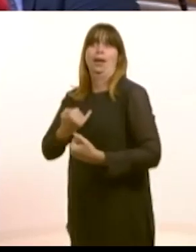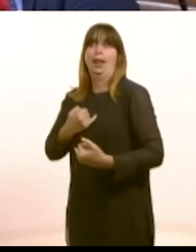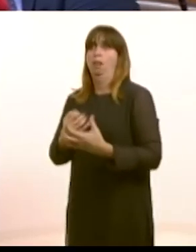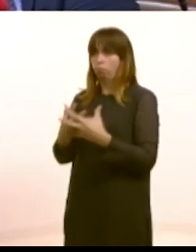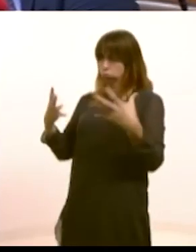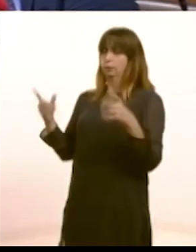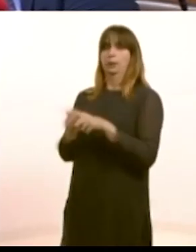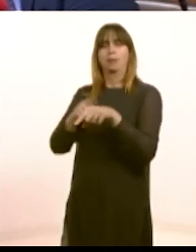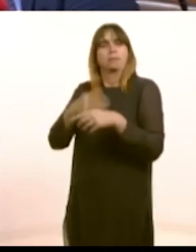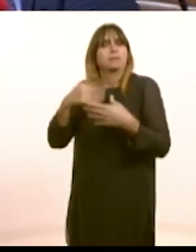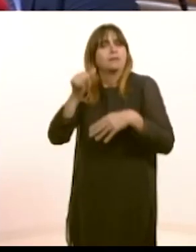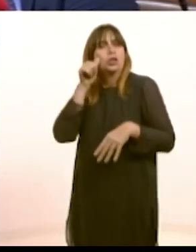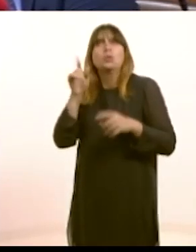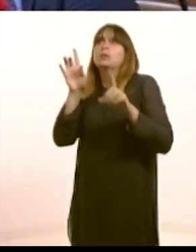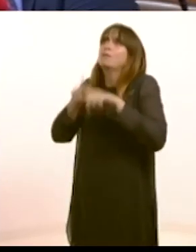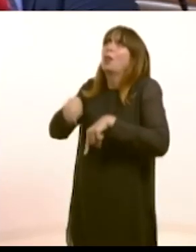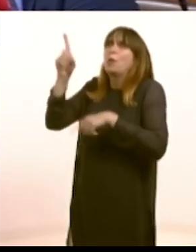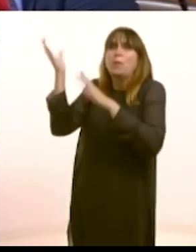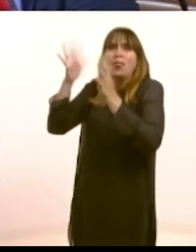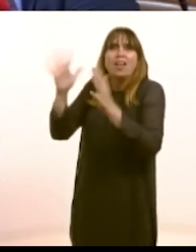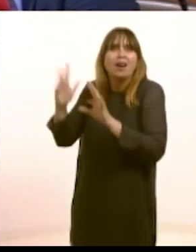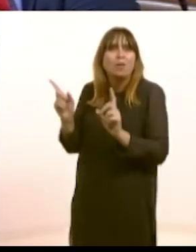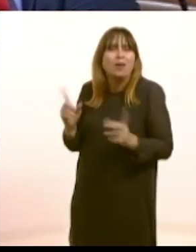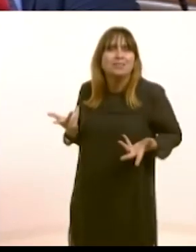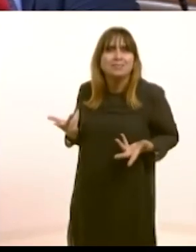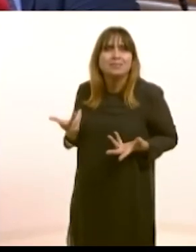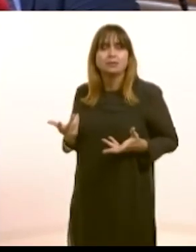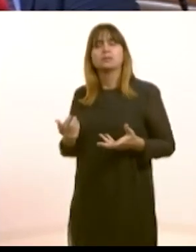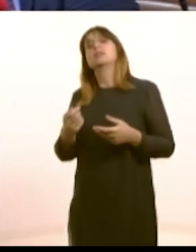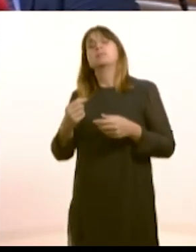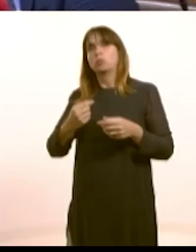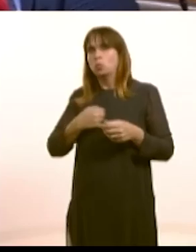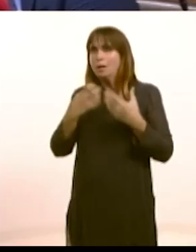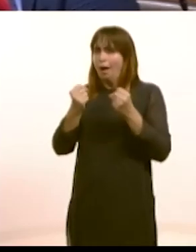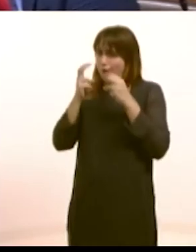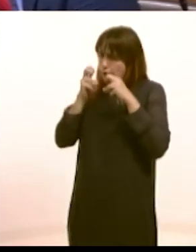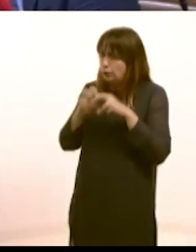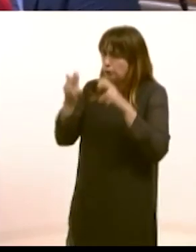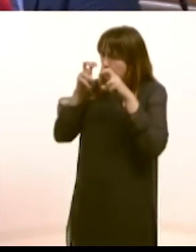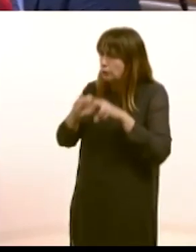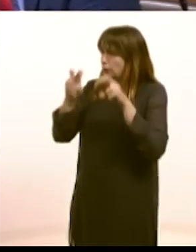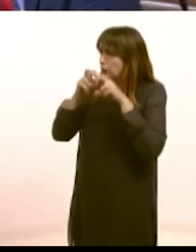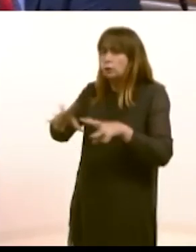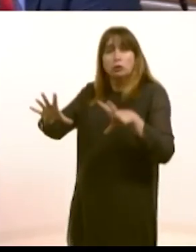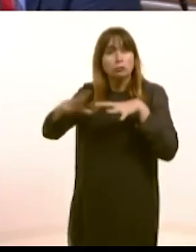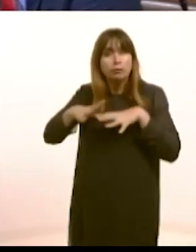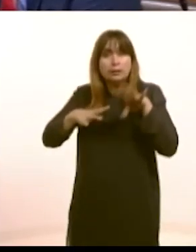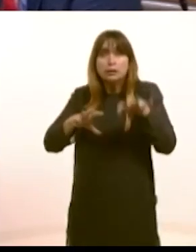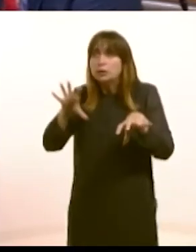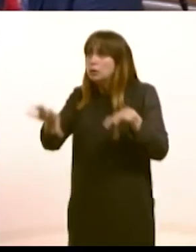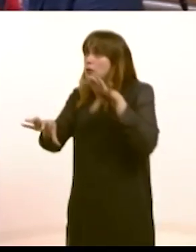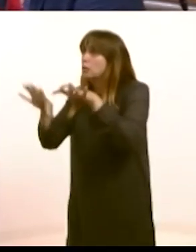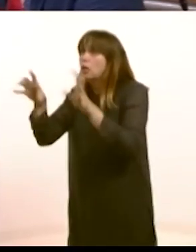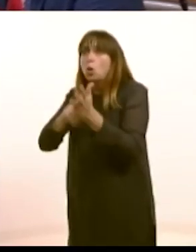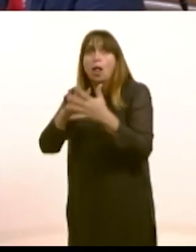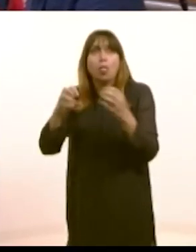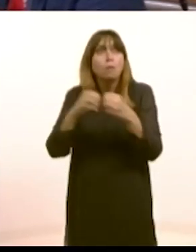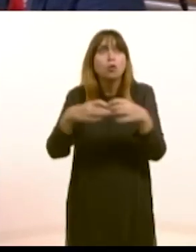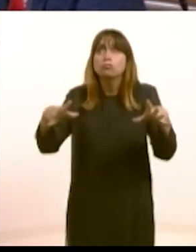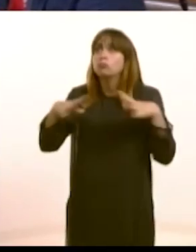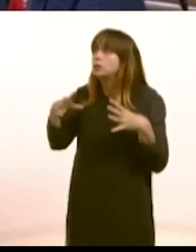winter because of the weather, basically. But nevertheless, we scrutinise the preparedness of each local health board to make sure that we